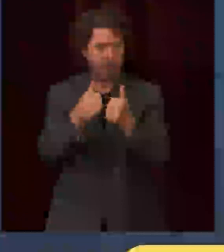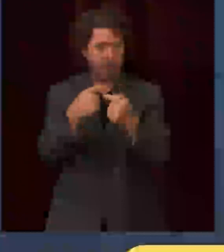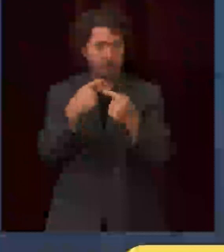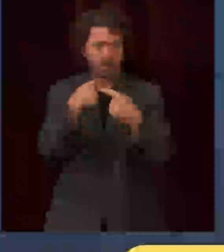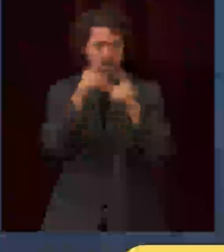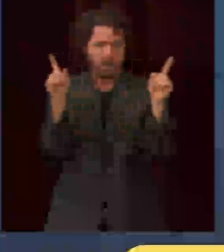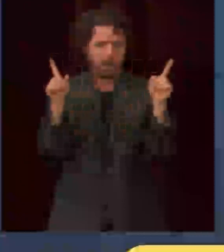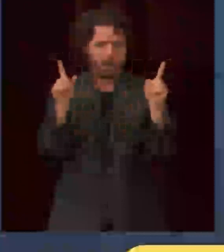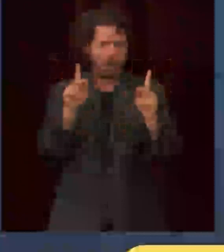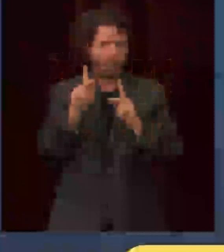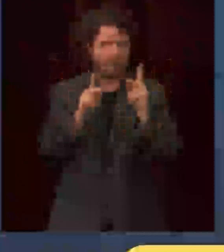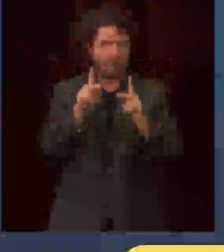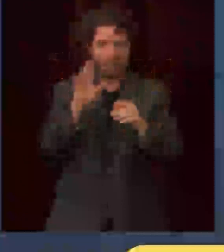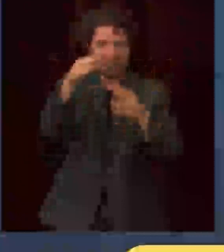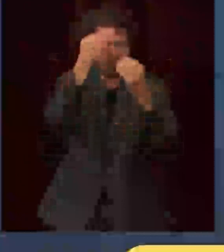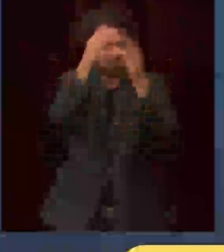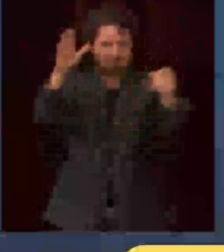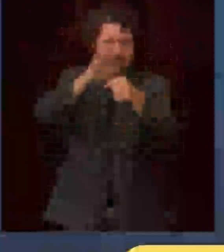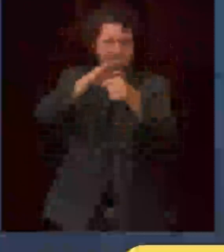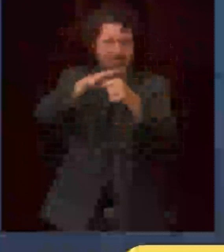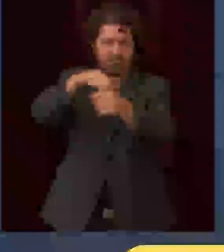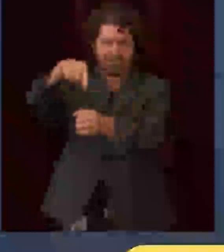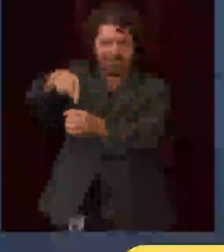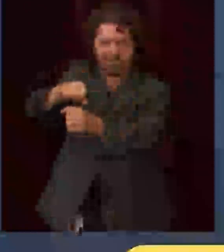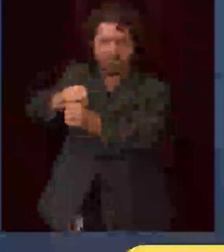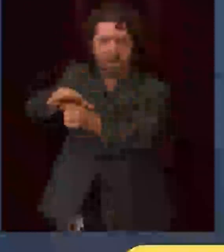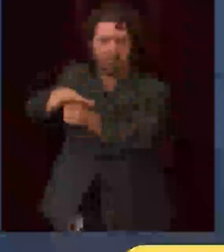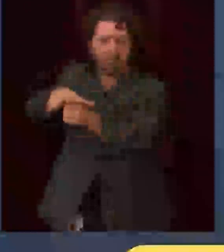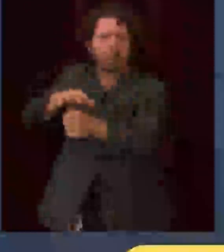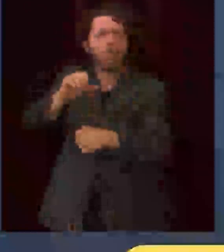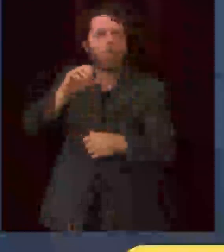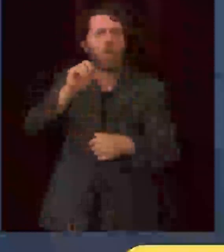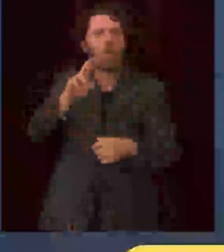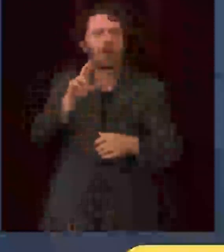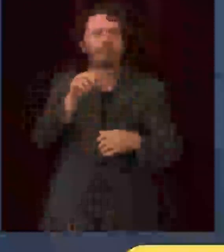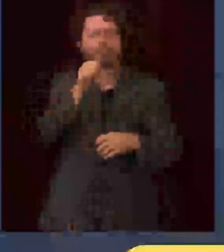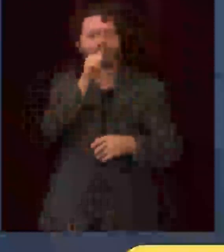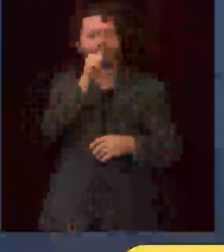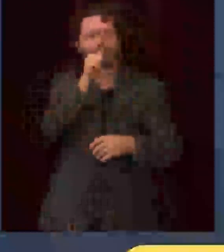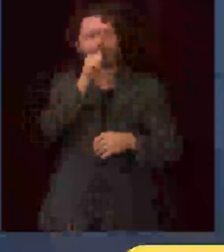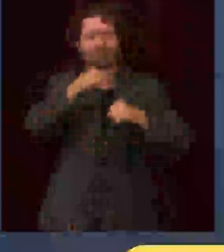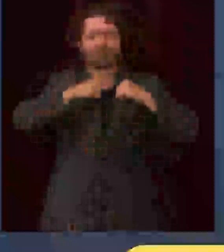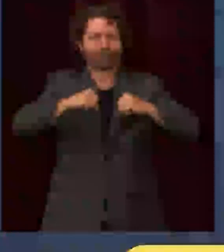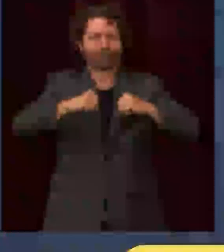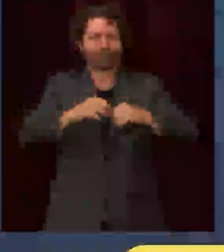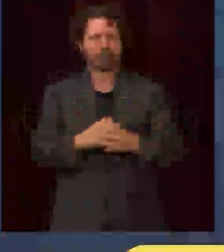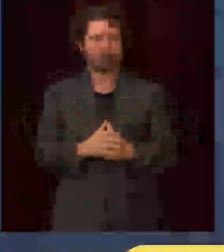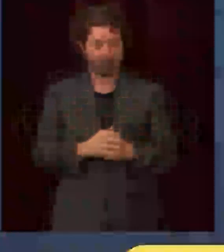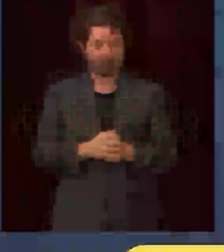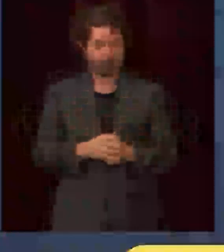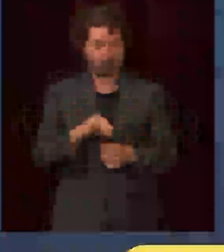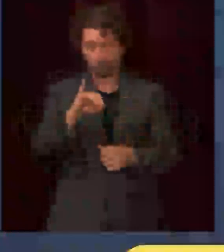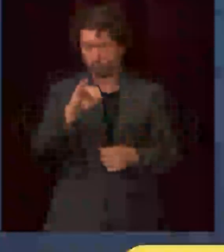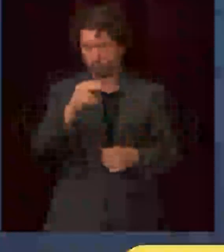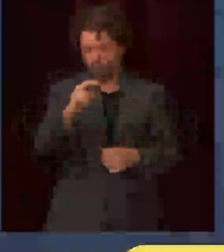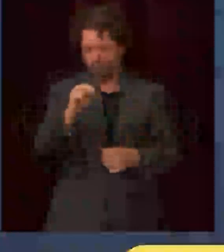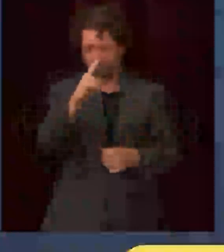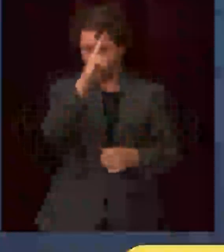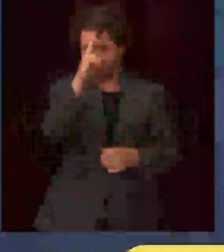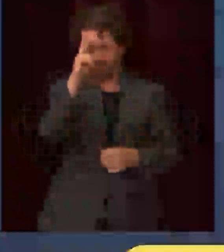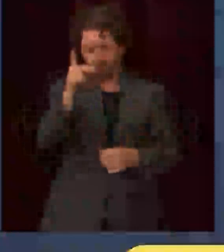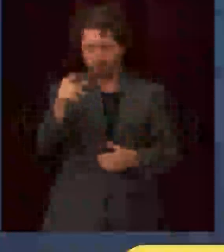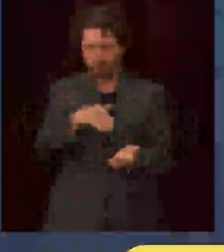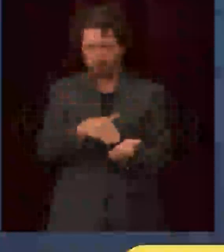Sure, no. So many of these are certainly local public health investigates these outbreaks,